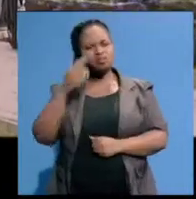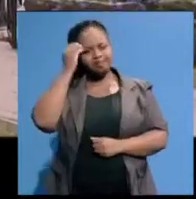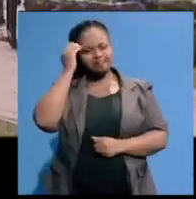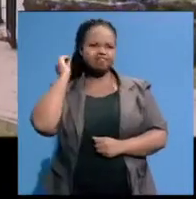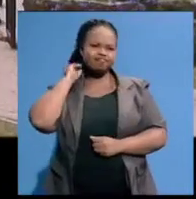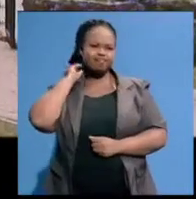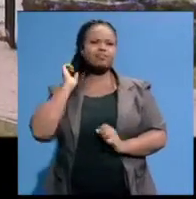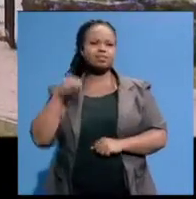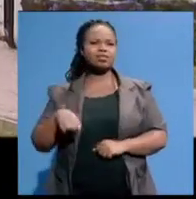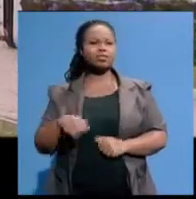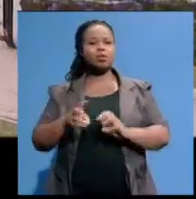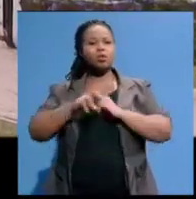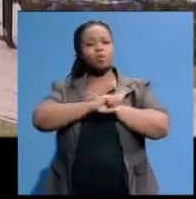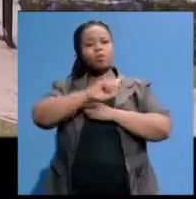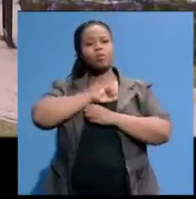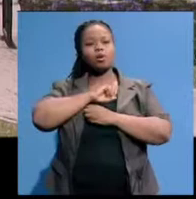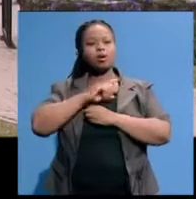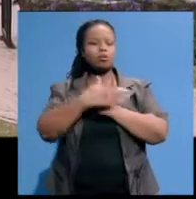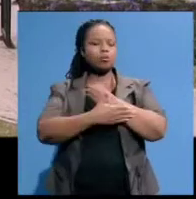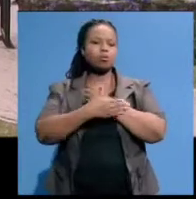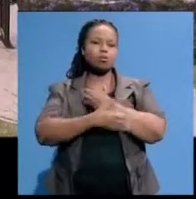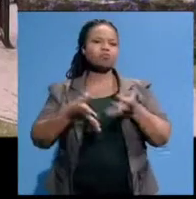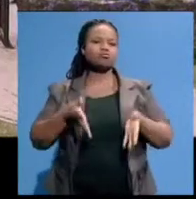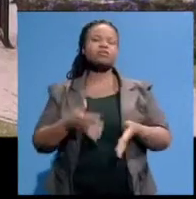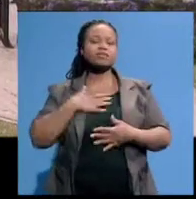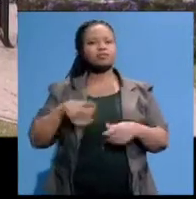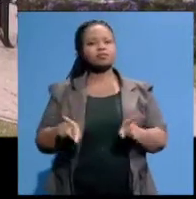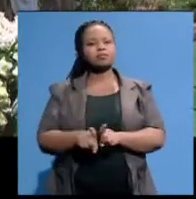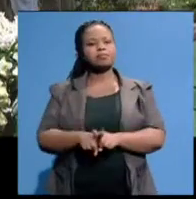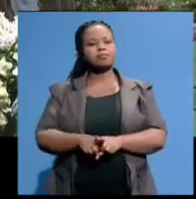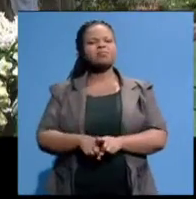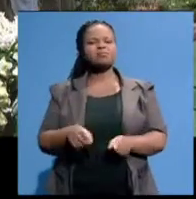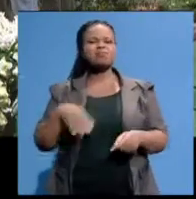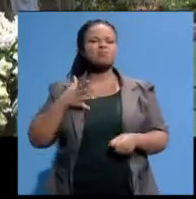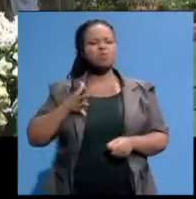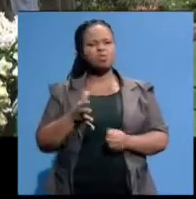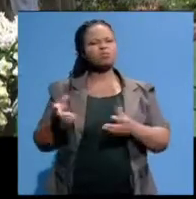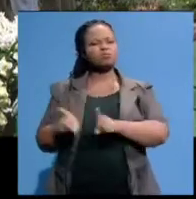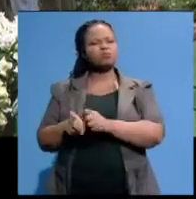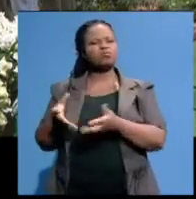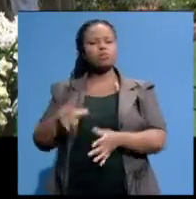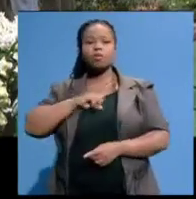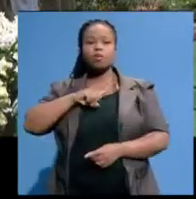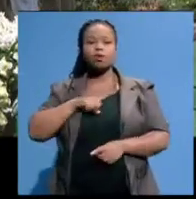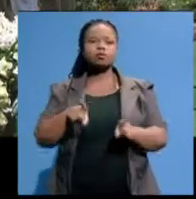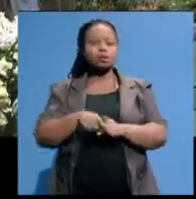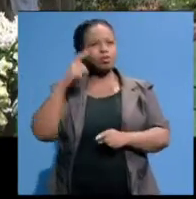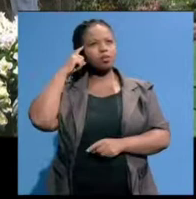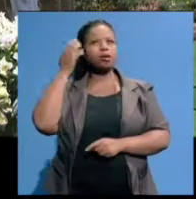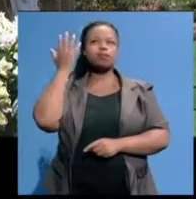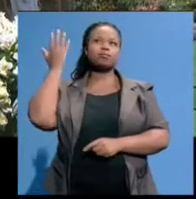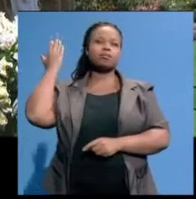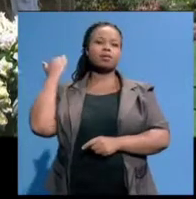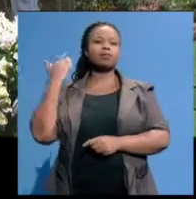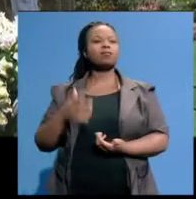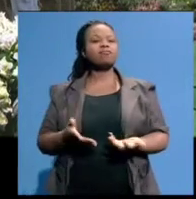on his behalf, the entire nation feels that. And I think that's what Utata was to many of us. And the beautiful thing is he took us back to his home, to his